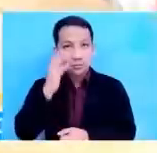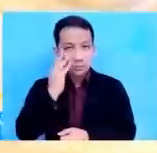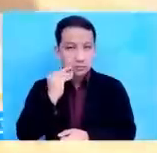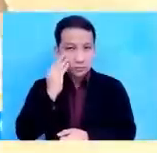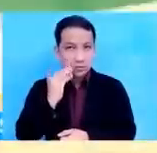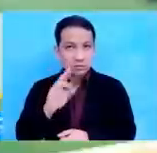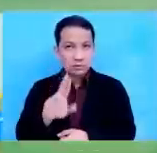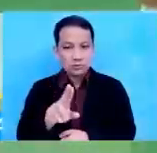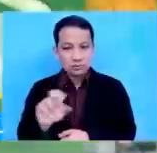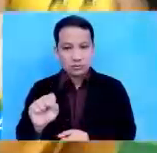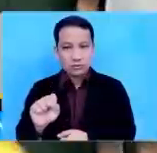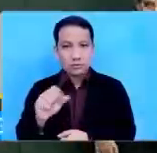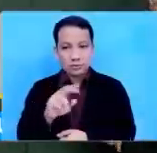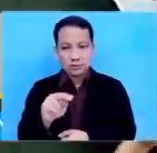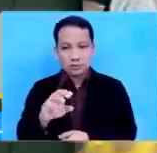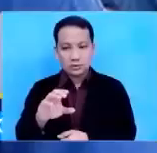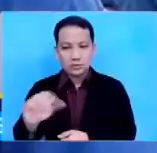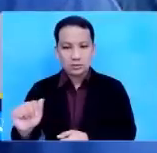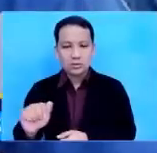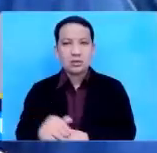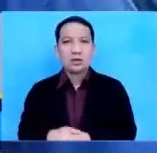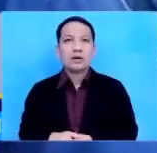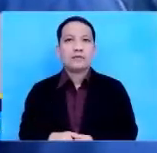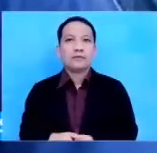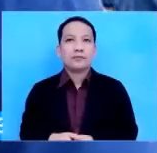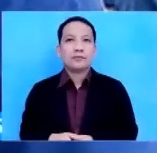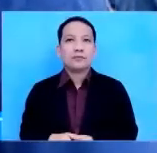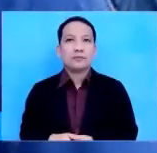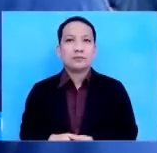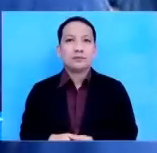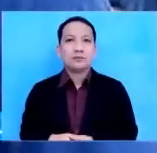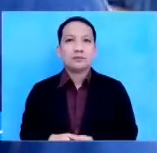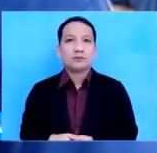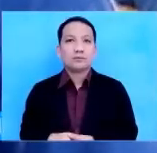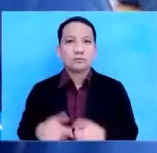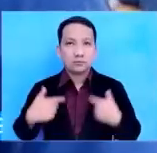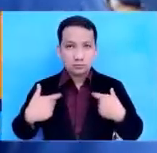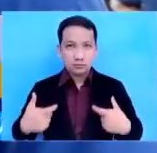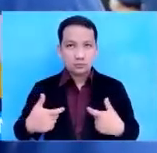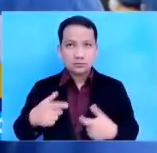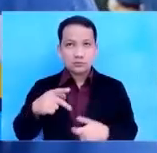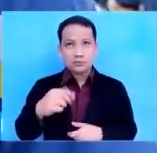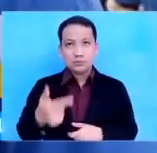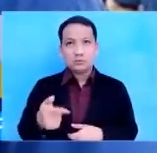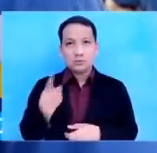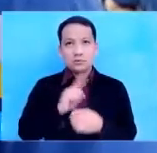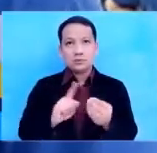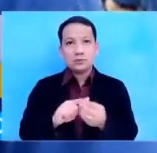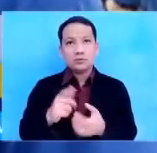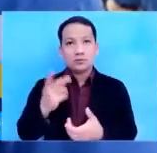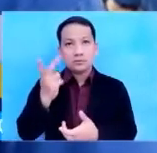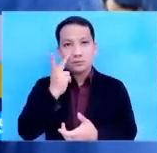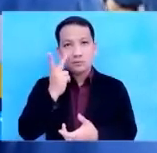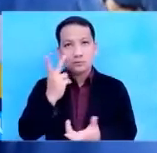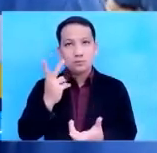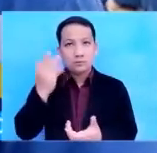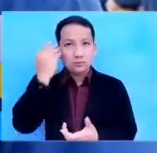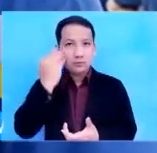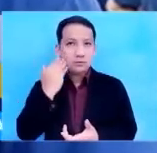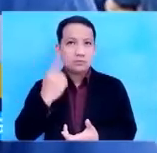sa US NCAA. She has the body and the size for a point guard, and that's what we're, you know, lacking